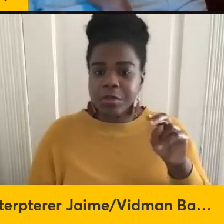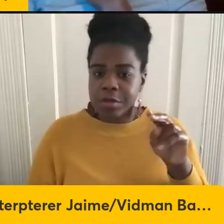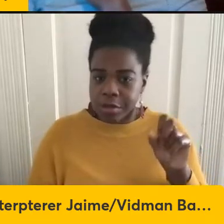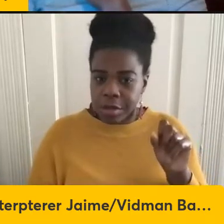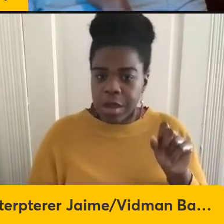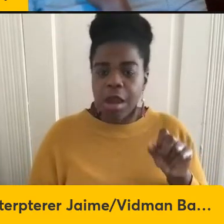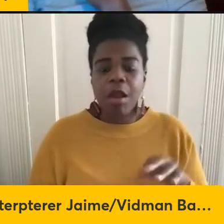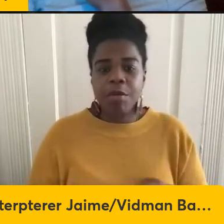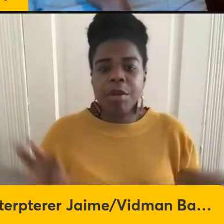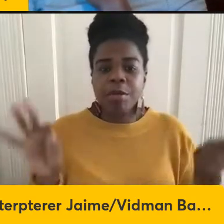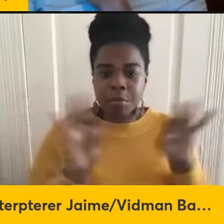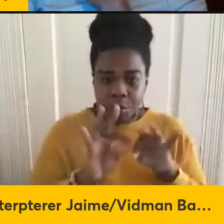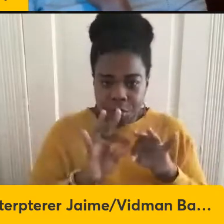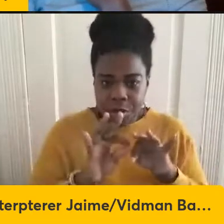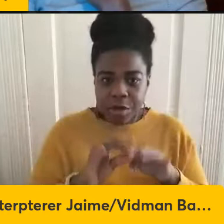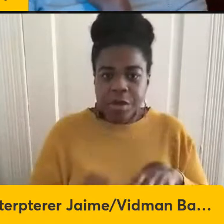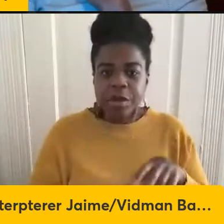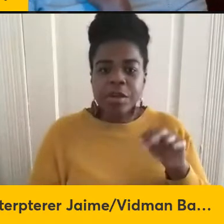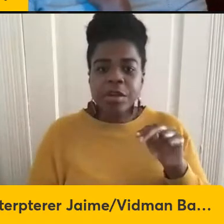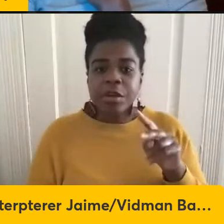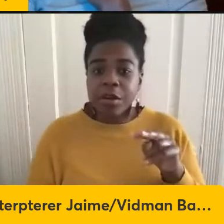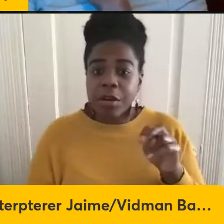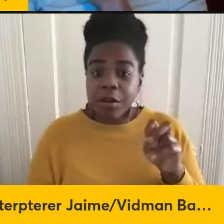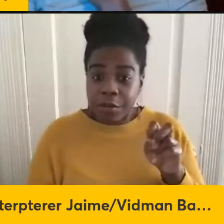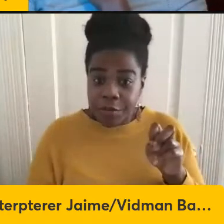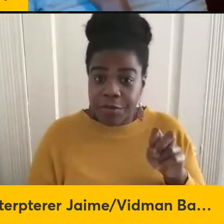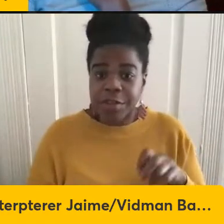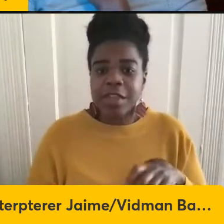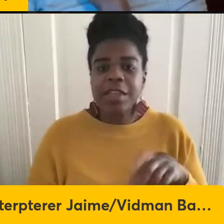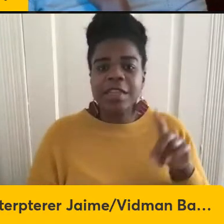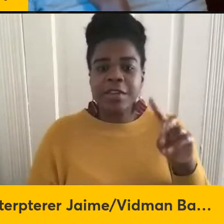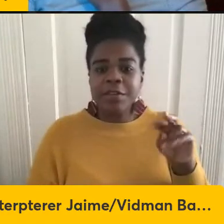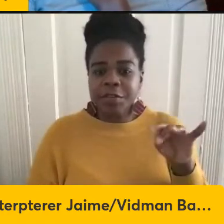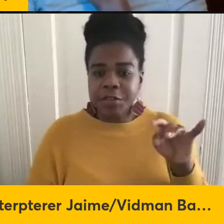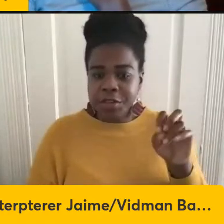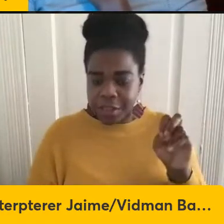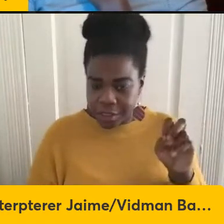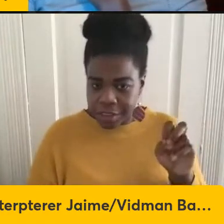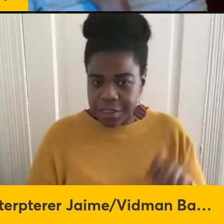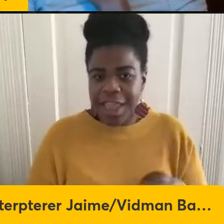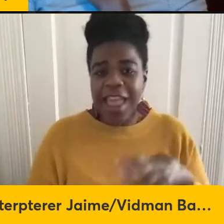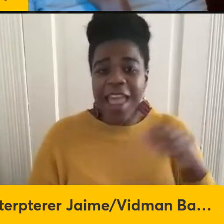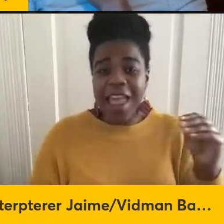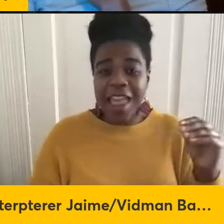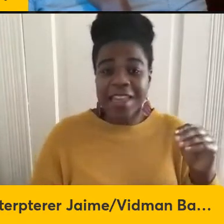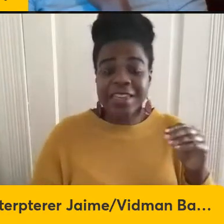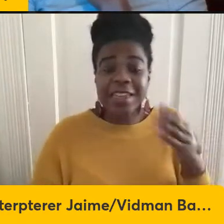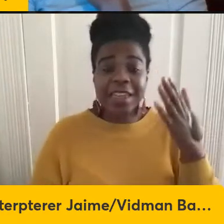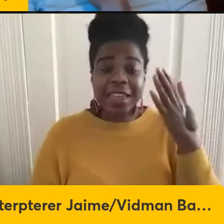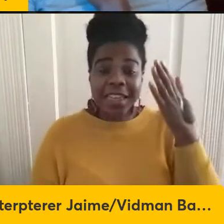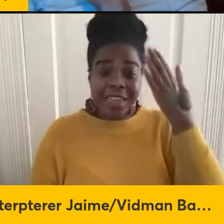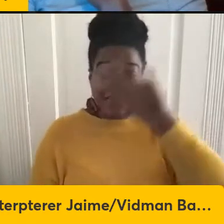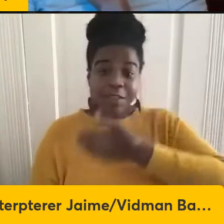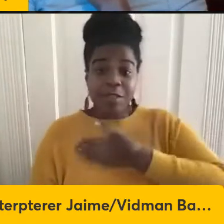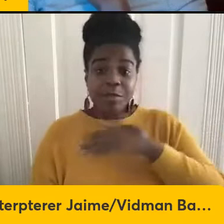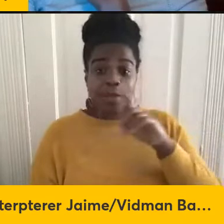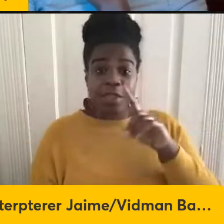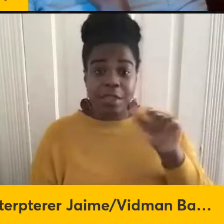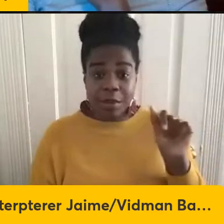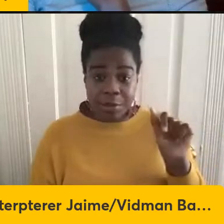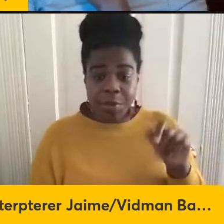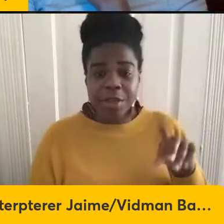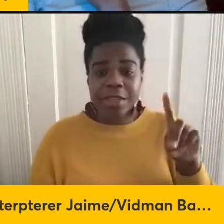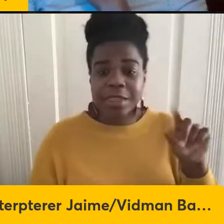of neurodivergent, invisibly disabled, and a disabled woman. It's really how we